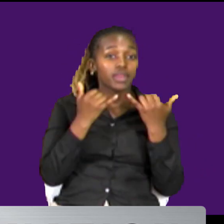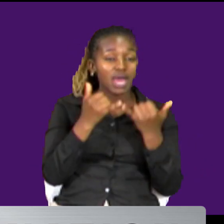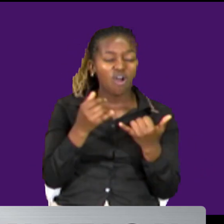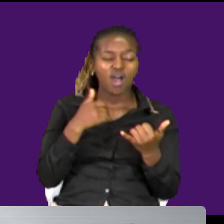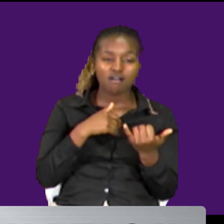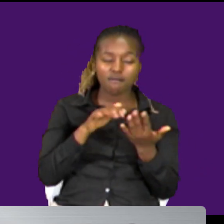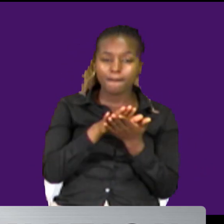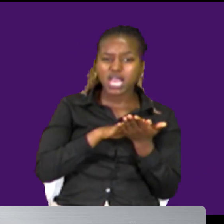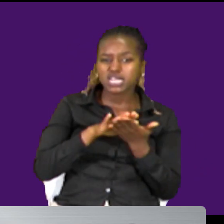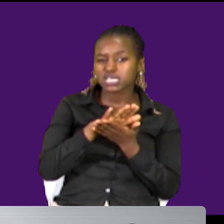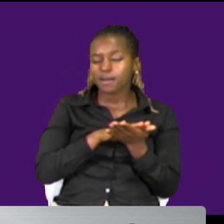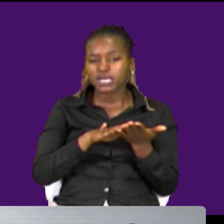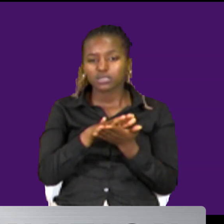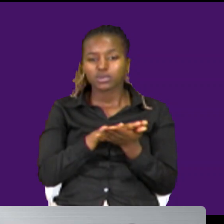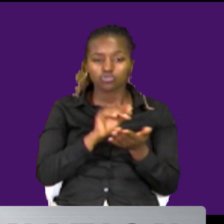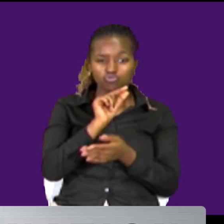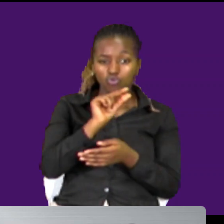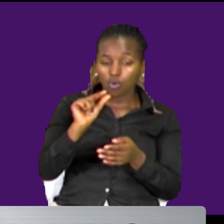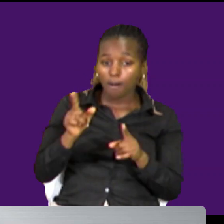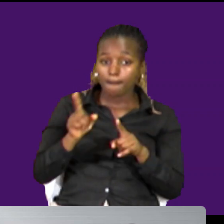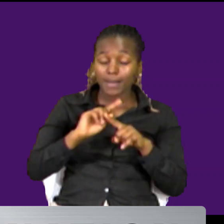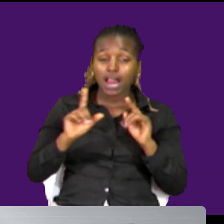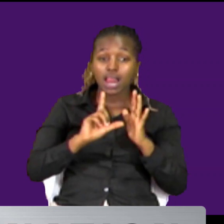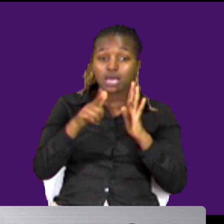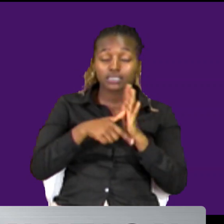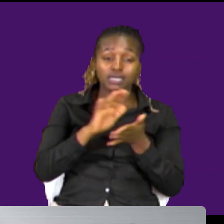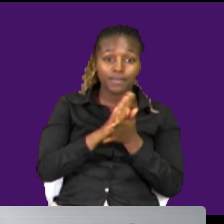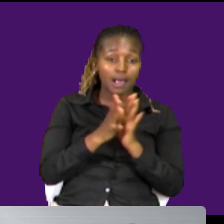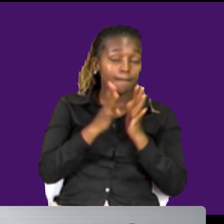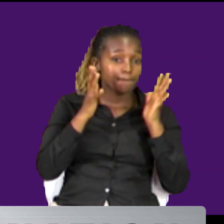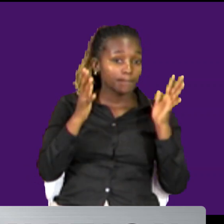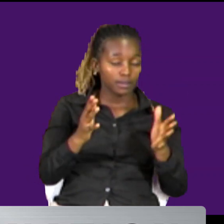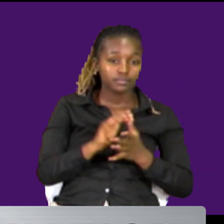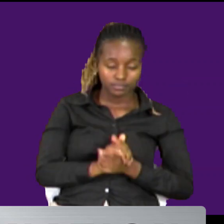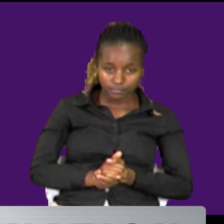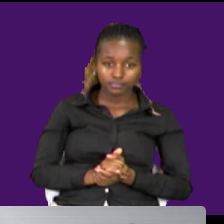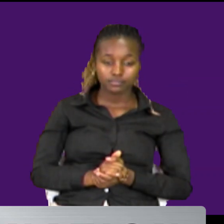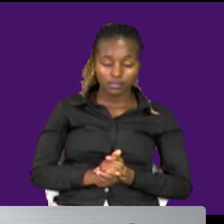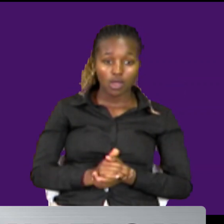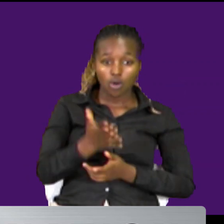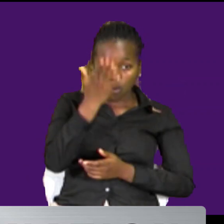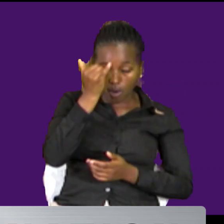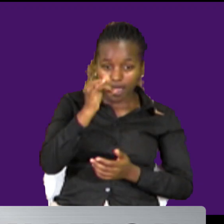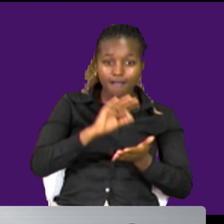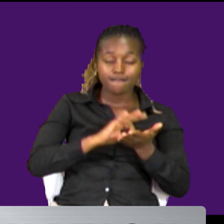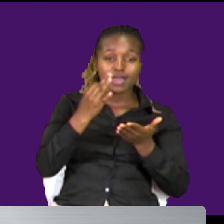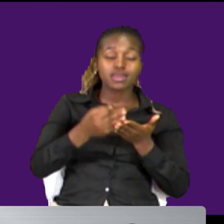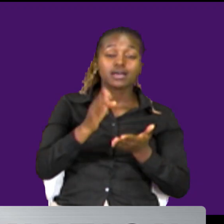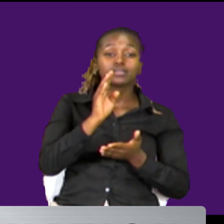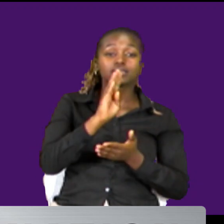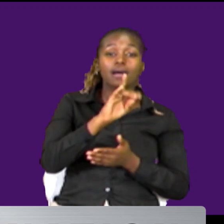basically ping-pongs. Why? Because the finance bill is coming